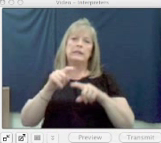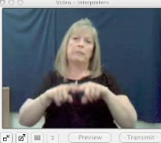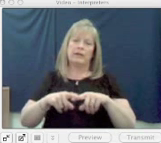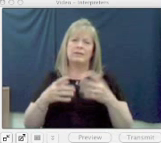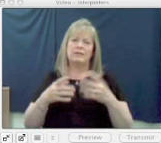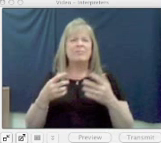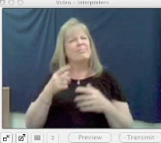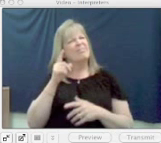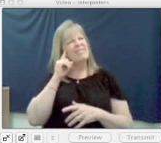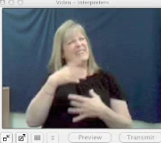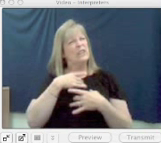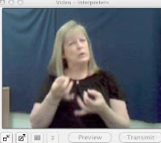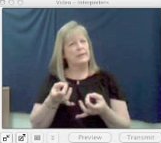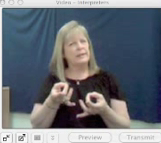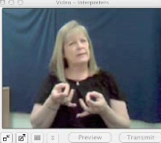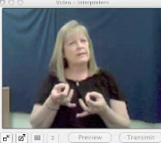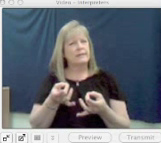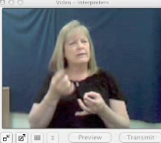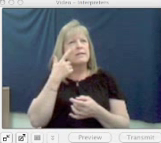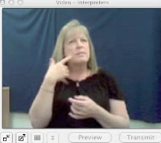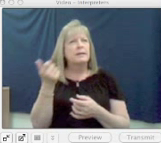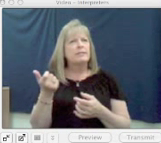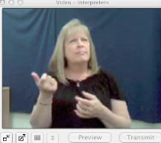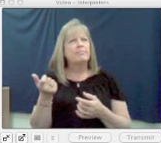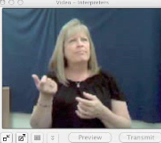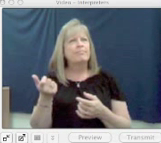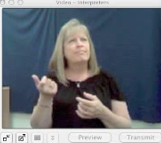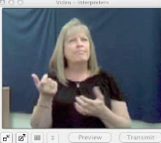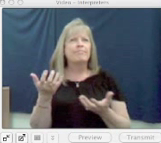because I think there's something very